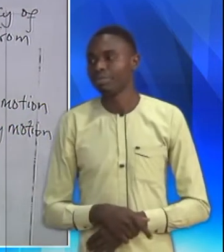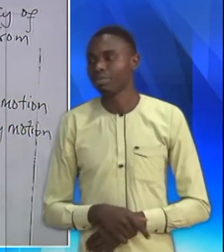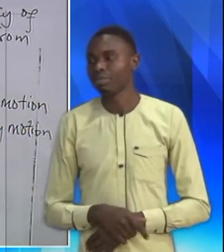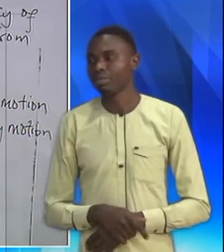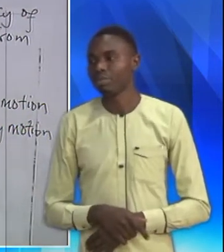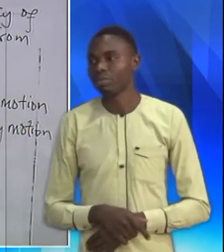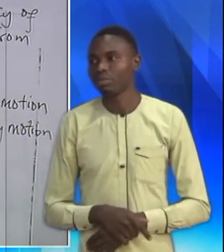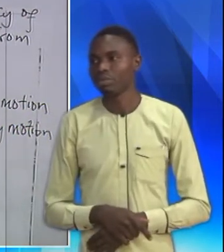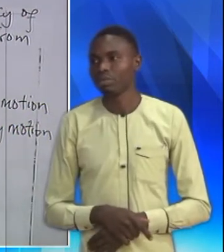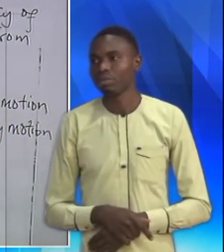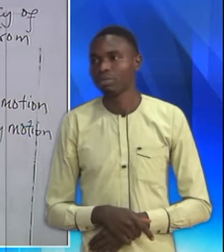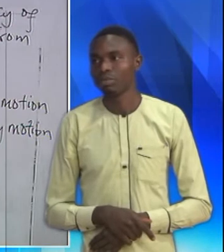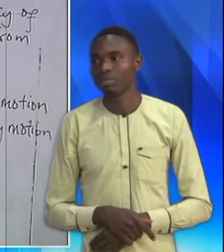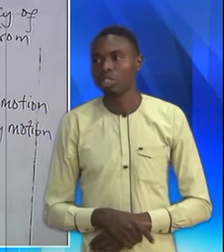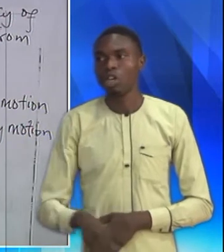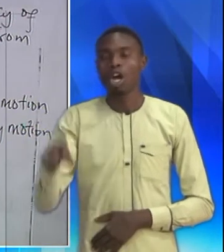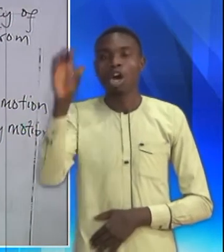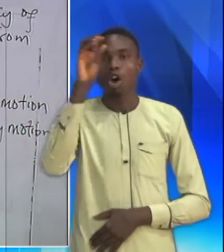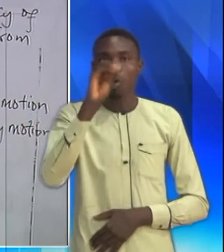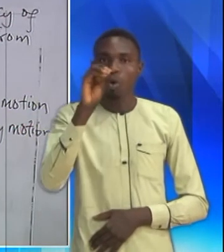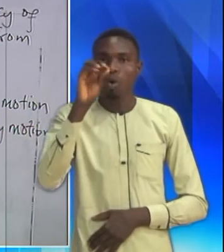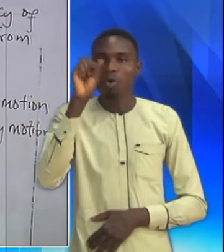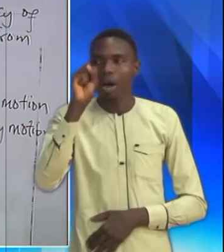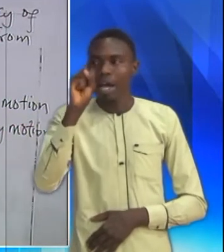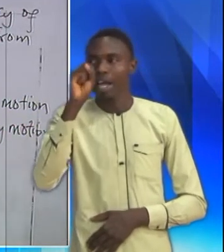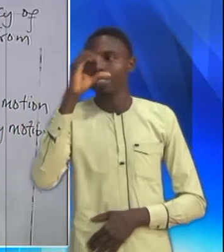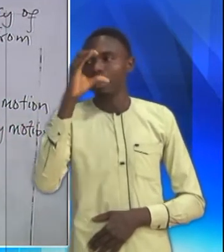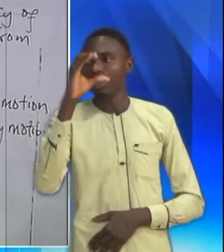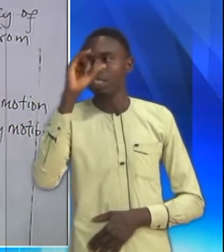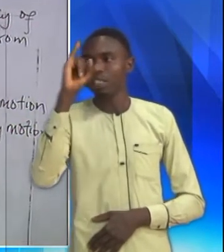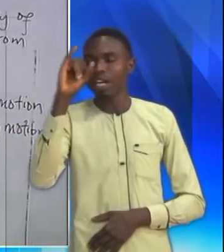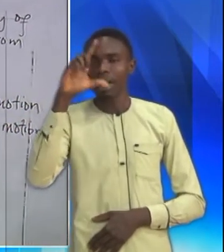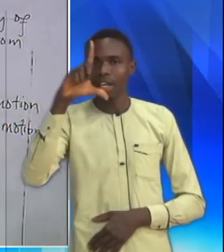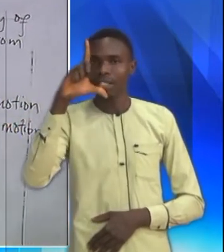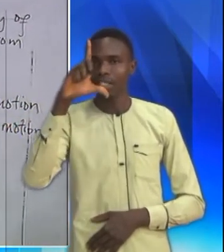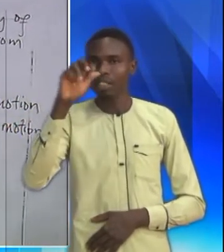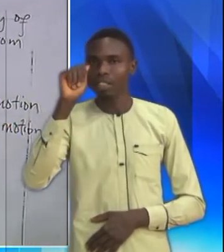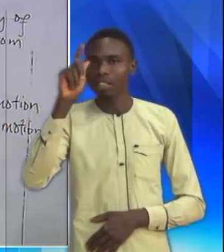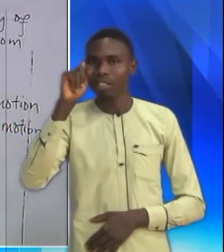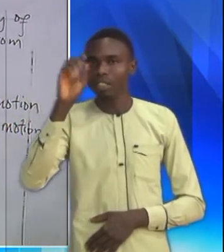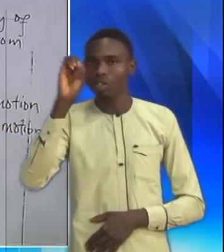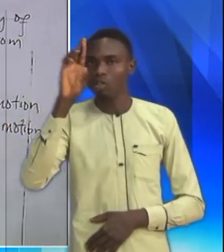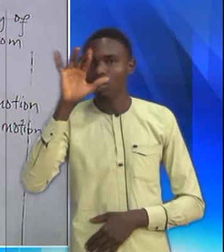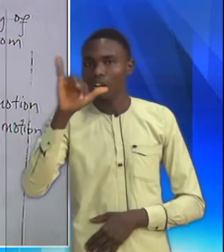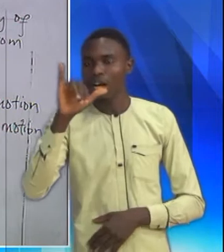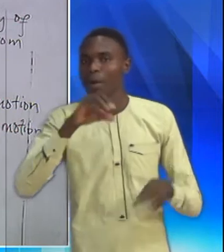Oscillatory motion. Oscillatory motion has another name also, vibratory.